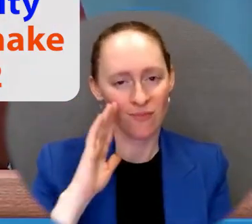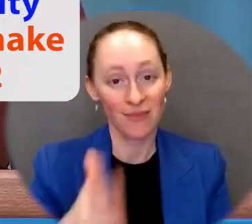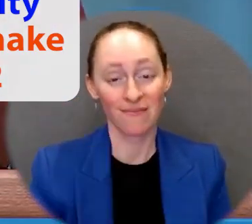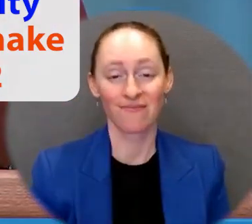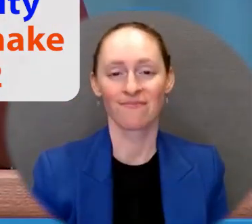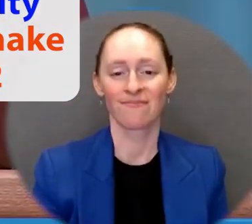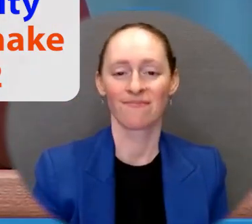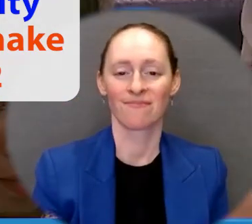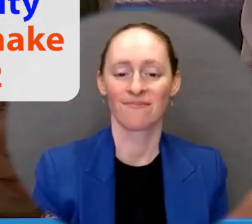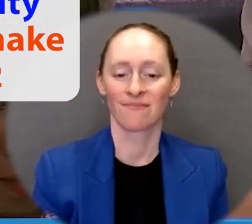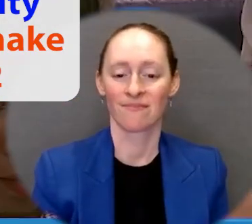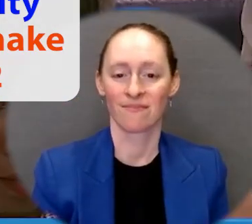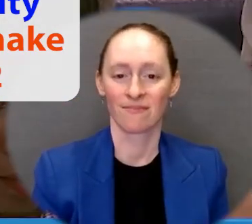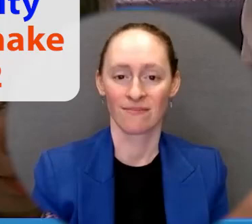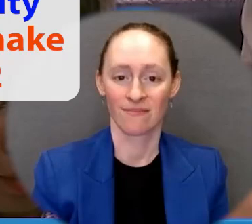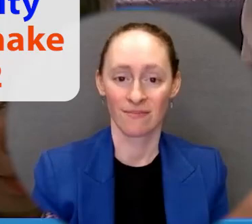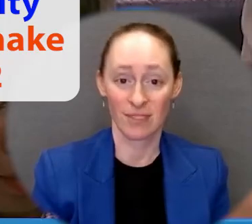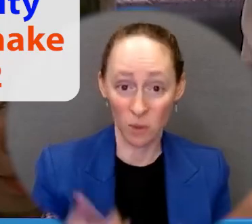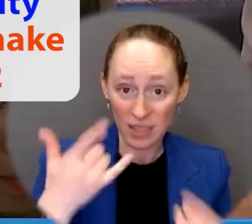you still have security concerns?